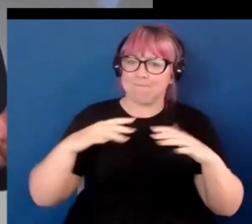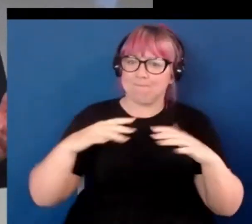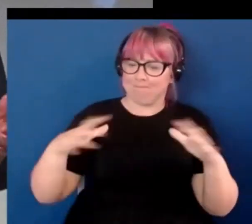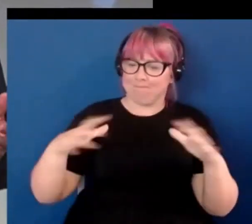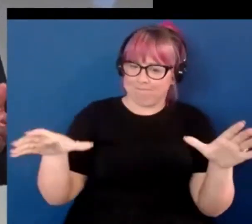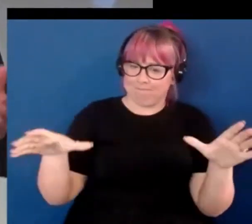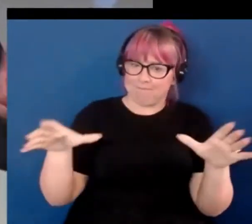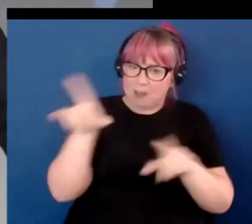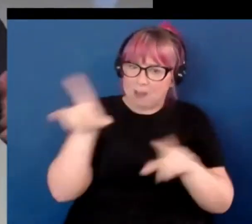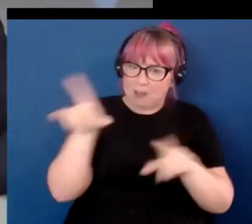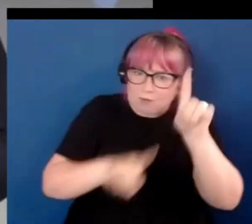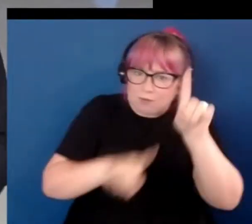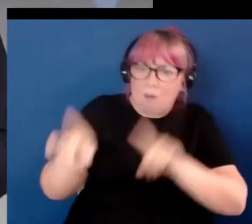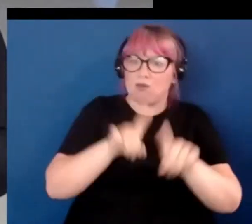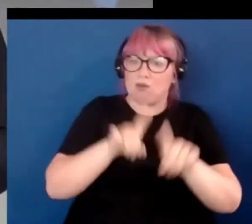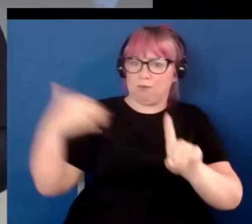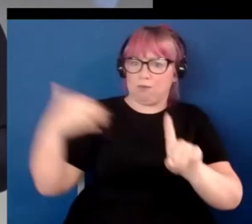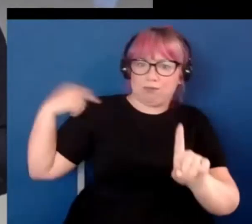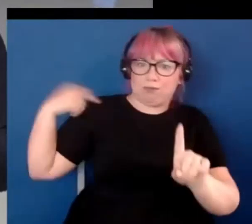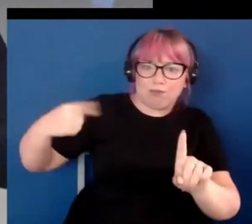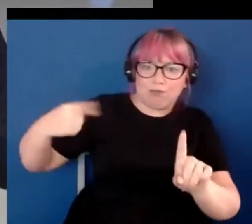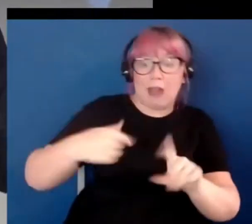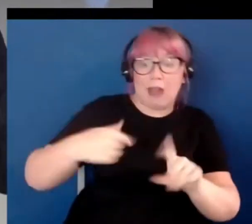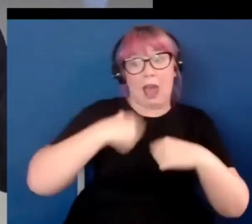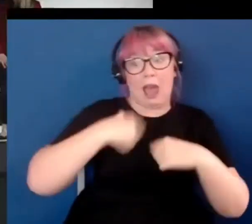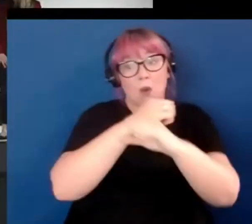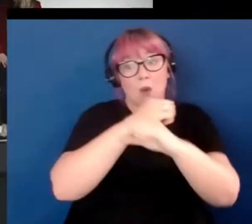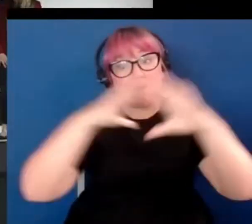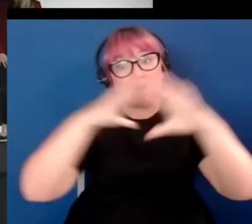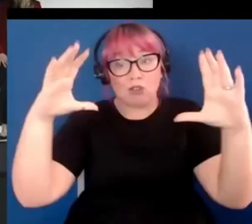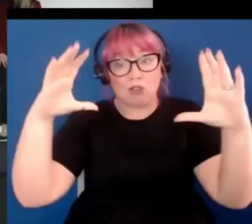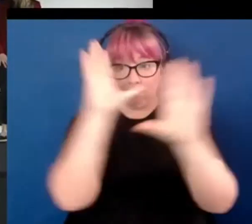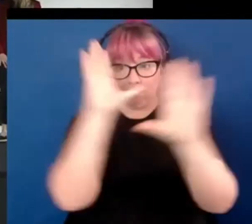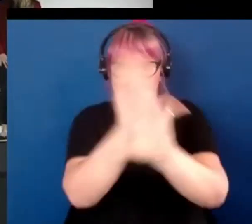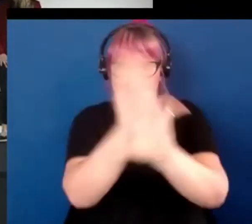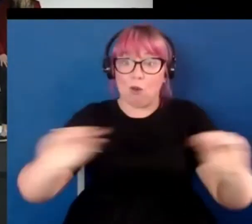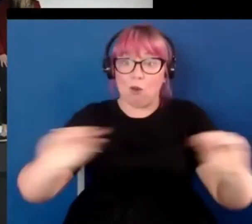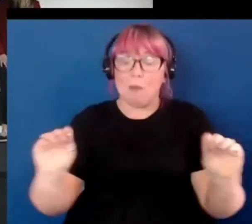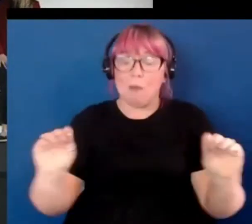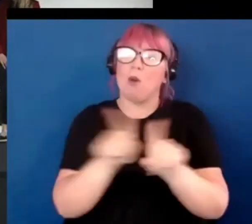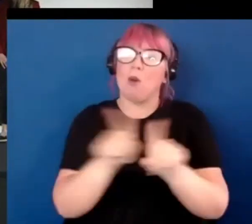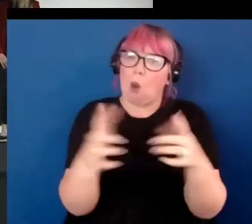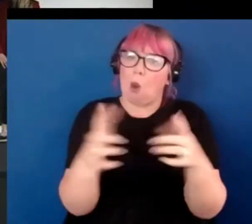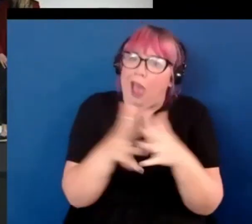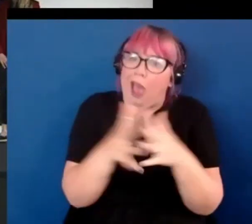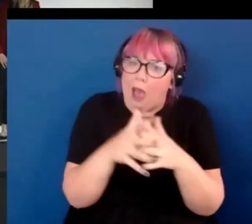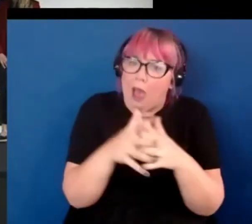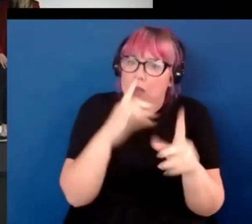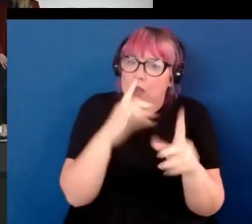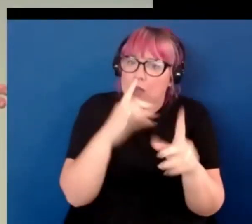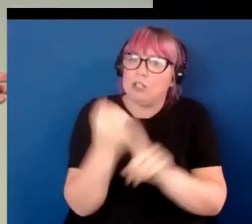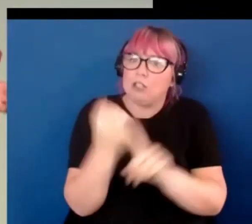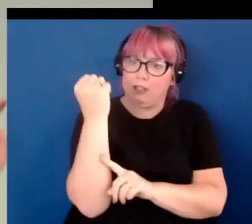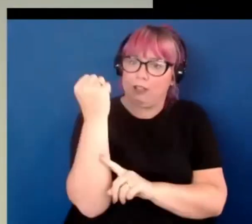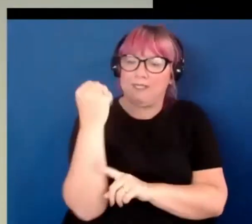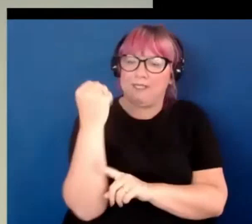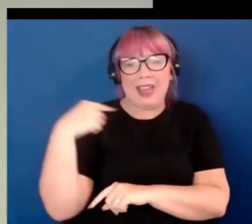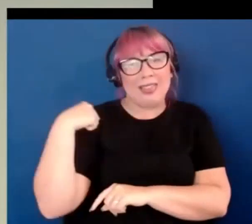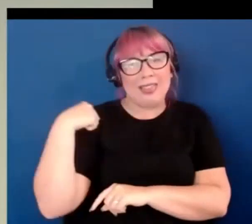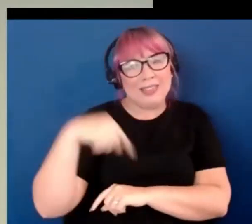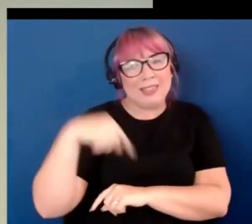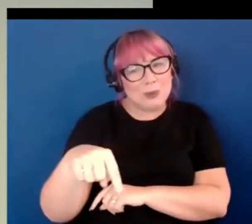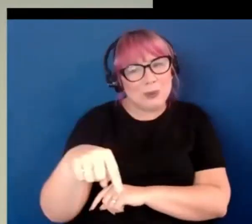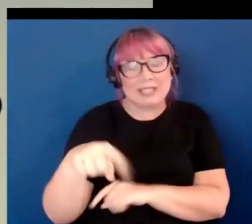vision and how we can achieve it. This week we'll get together slightly differently with online voting for the first